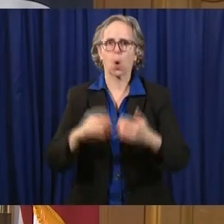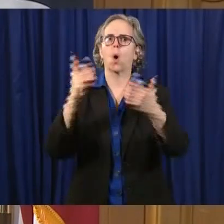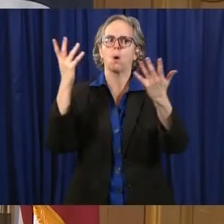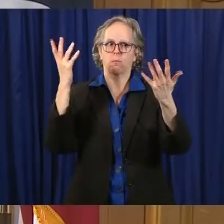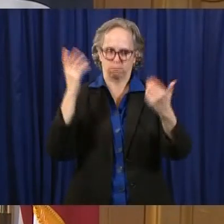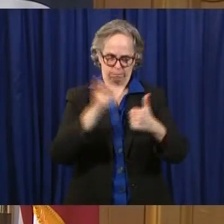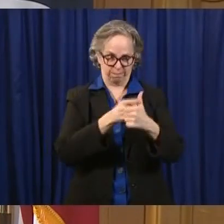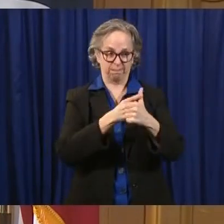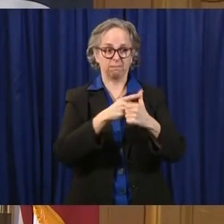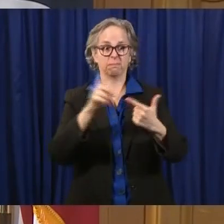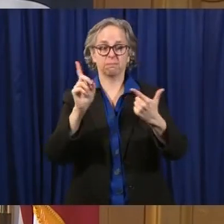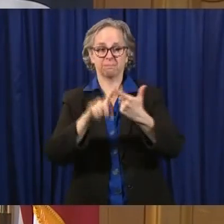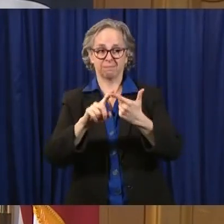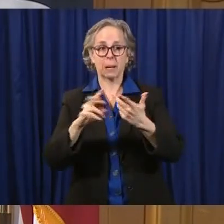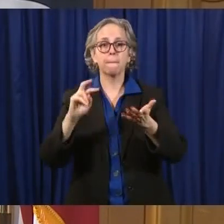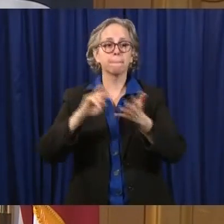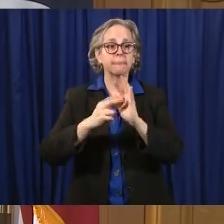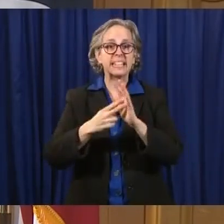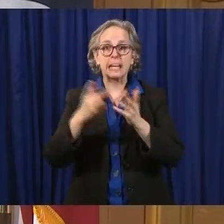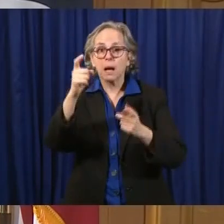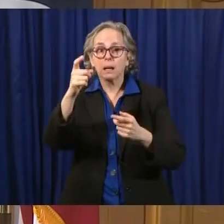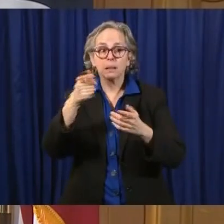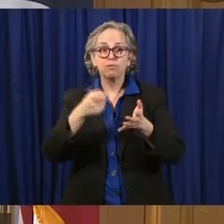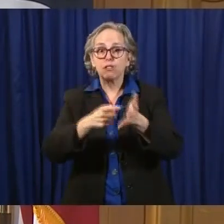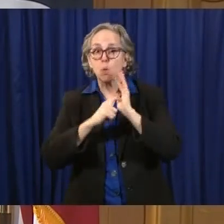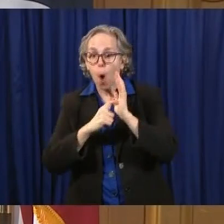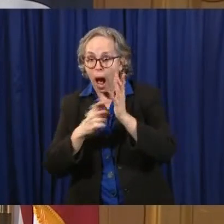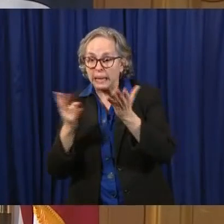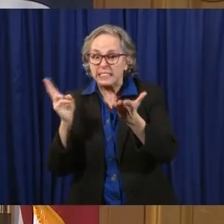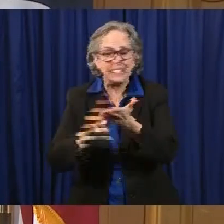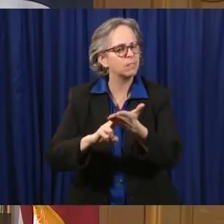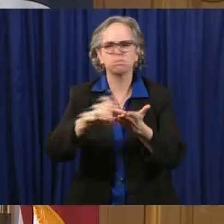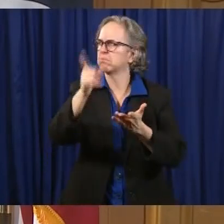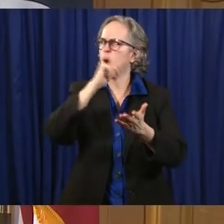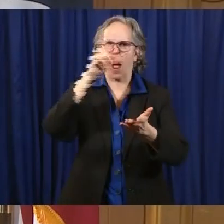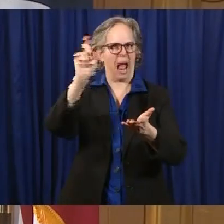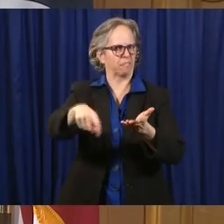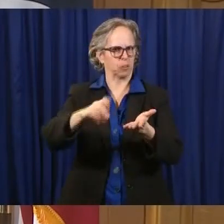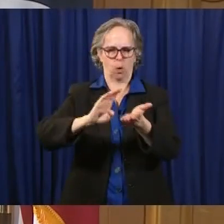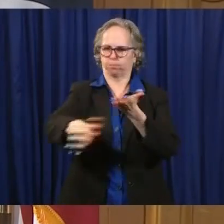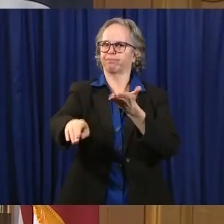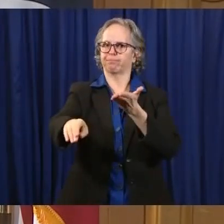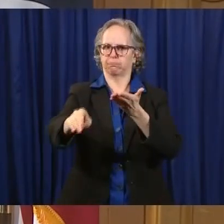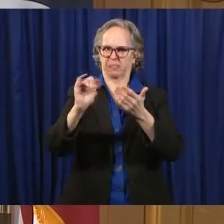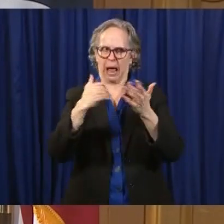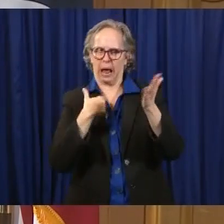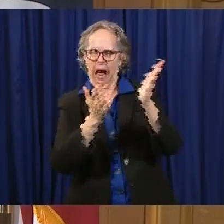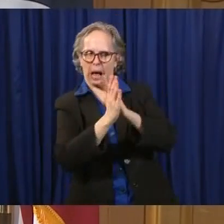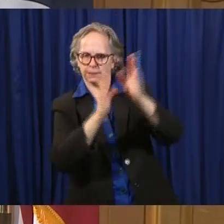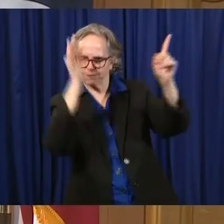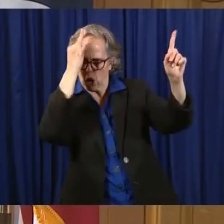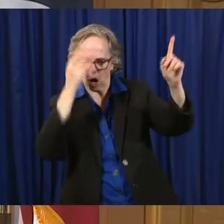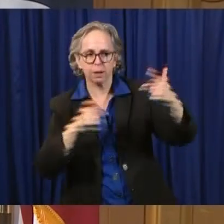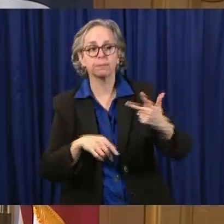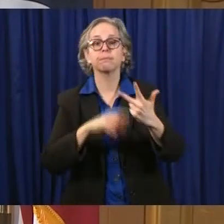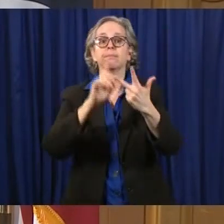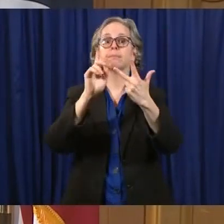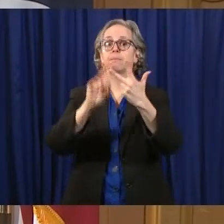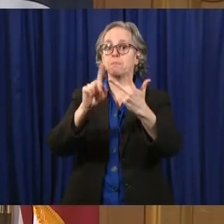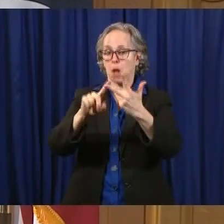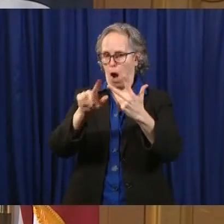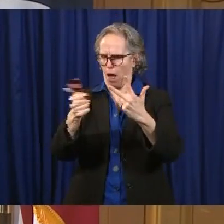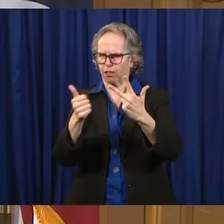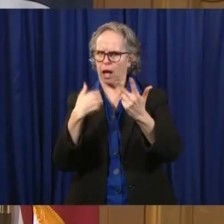providers to ensure safe distancing without compromising access to care. 3, ease obstacles